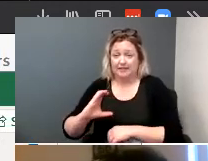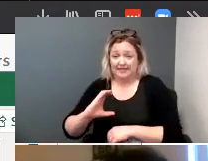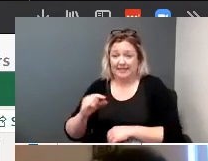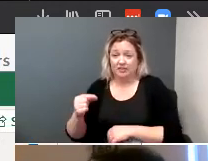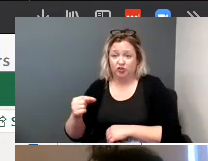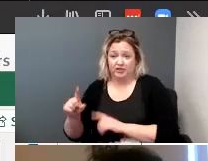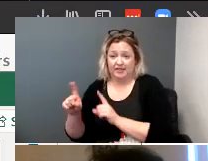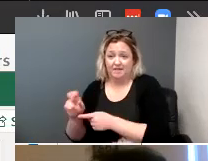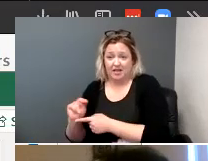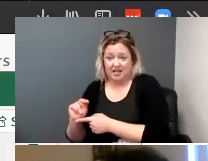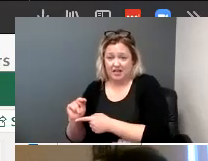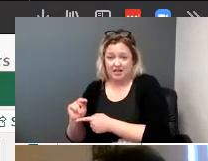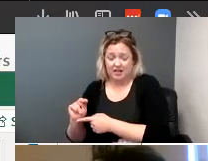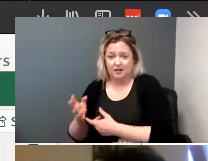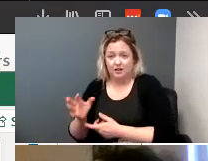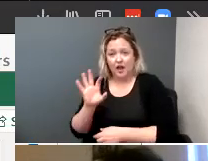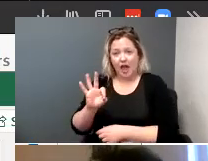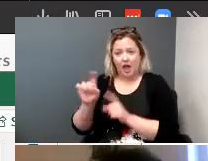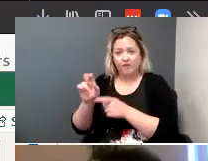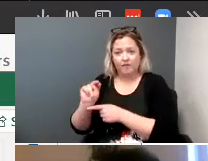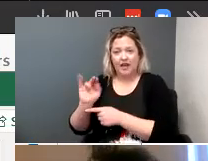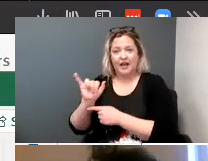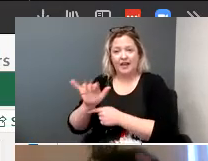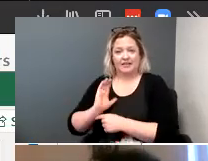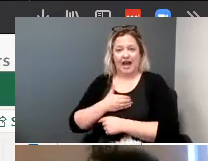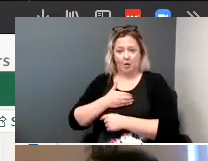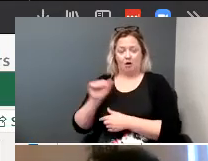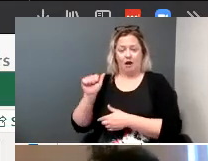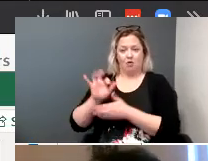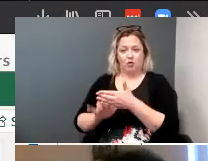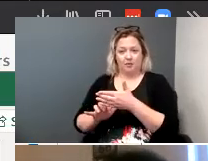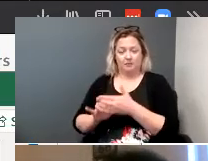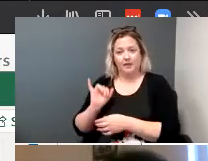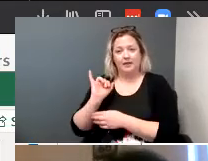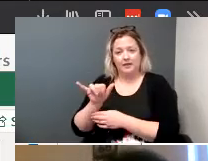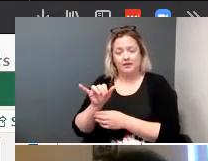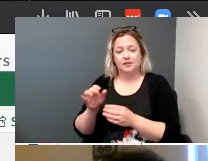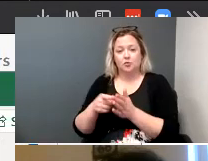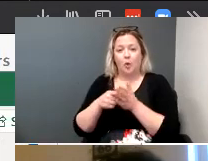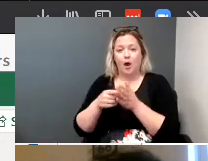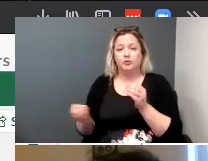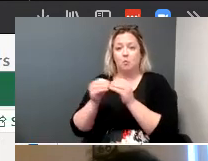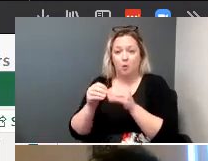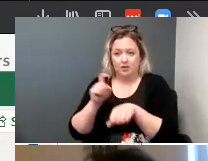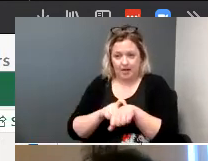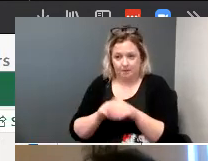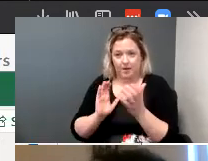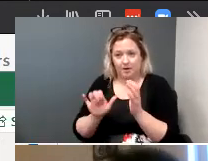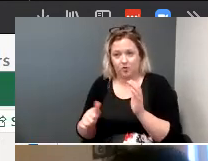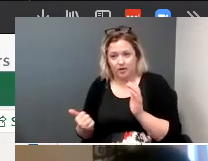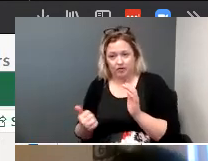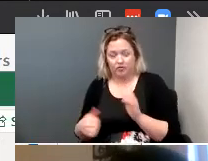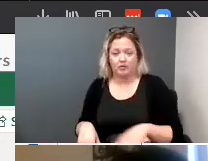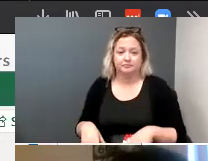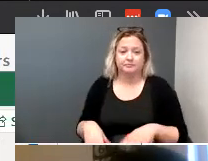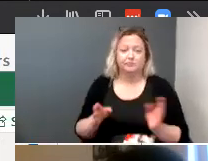algorithm time and c times g of n will always be a time smaller than f of n. And now we have big